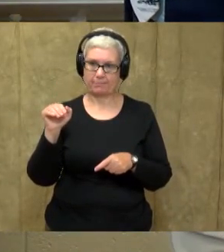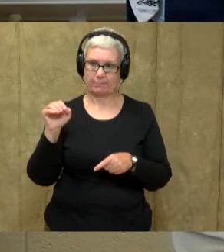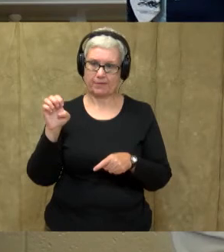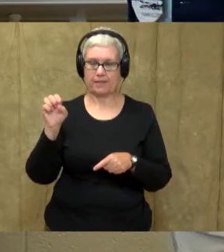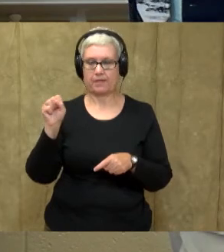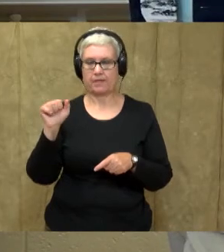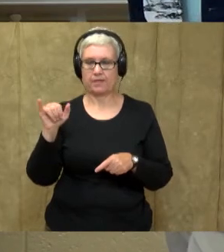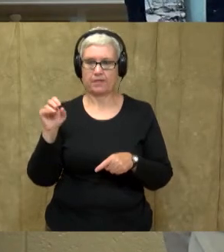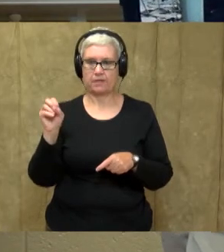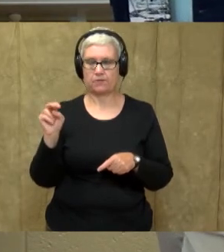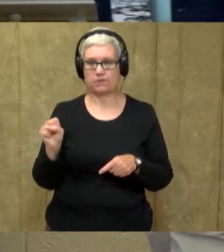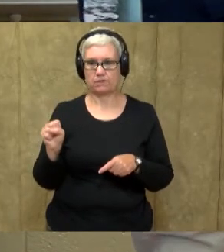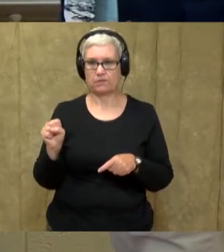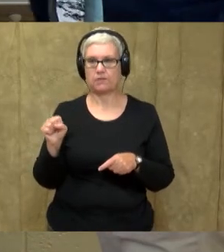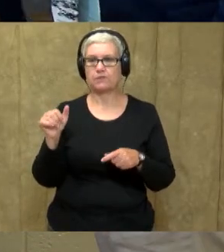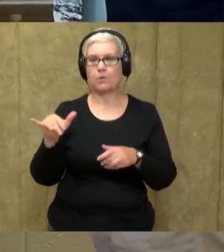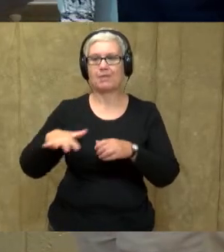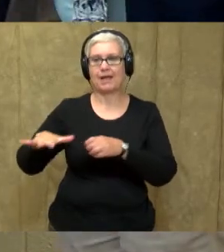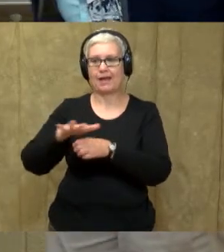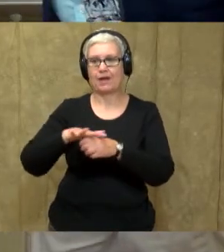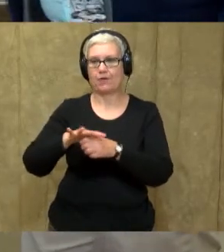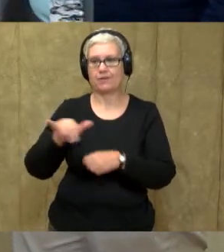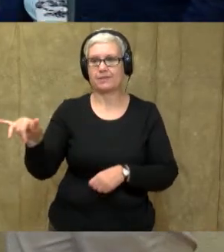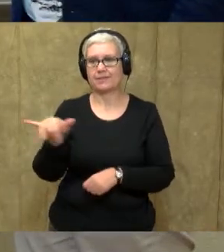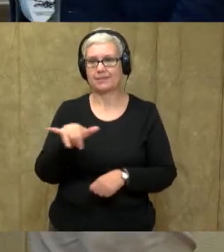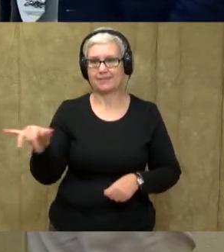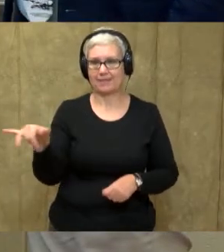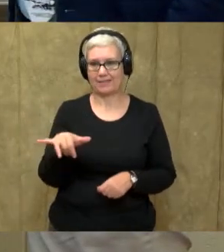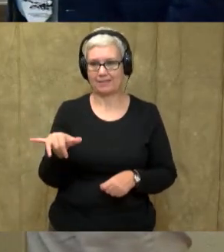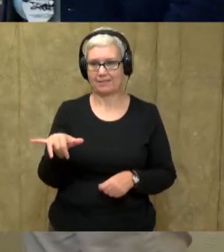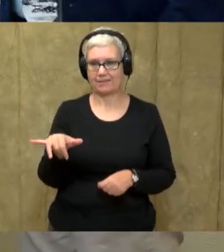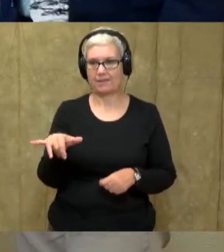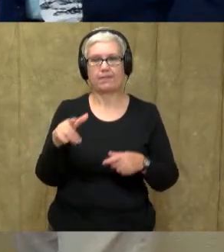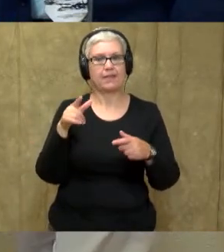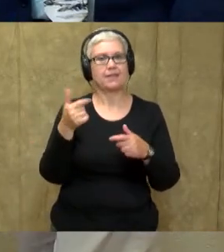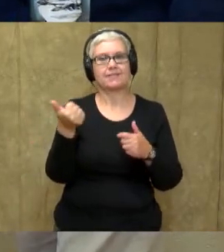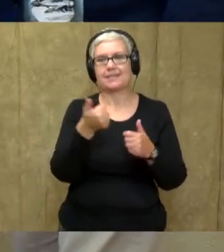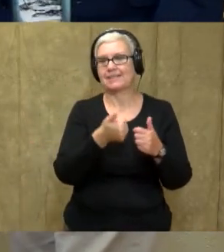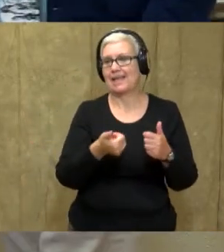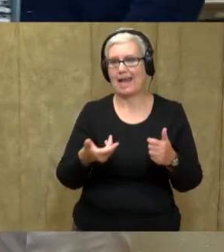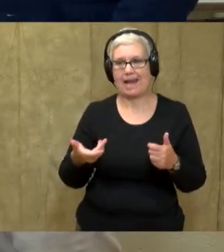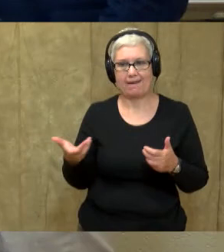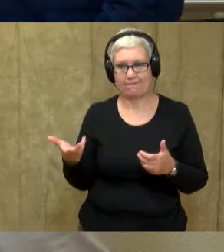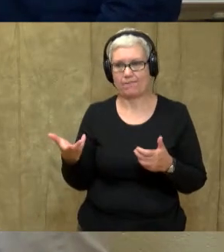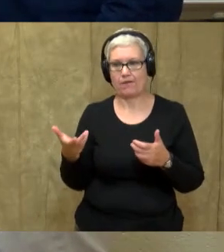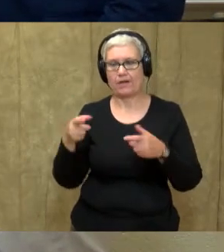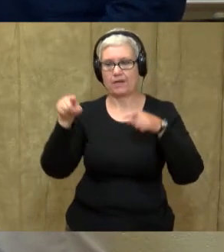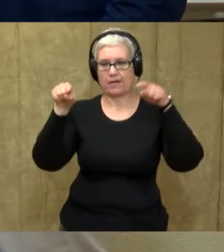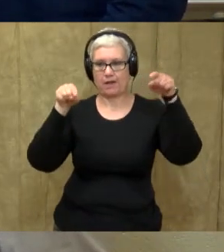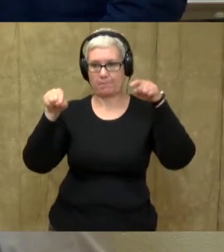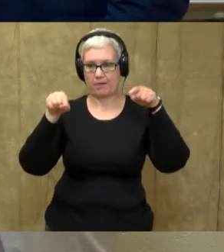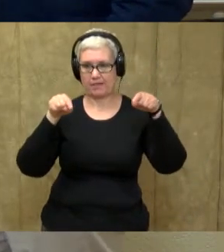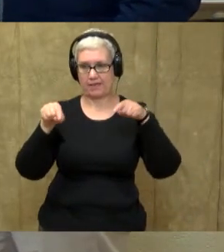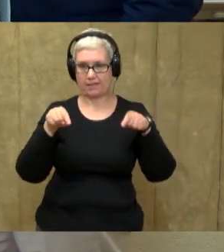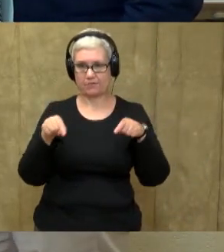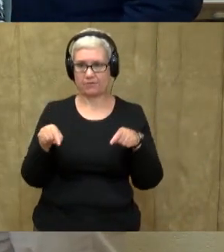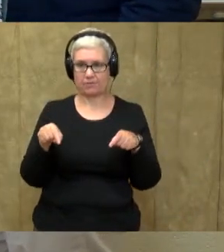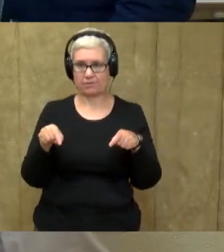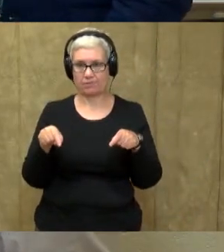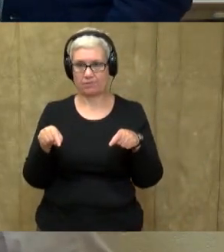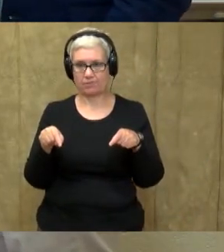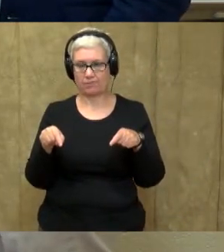same. Right, and since I've listed every possible combination, whole number combinations, for my length and my width in